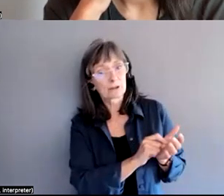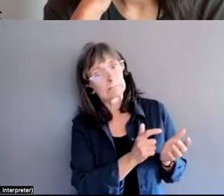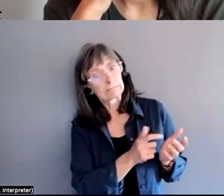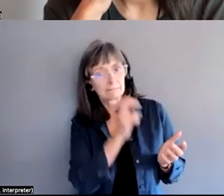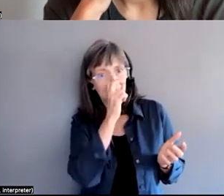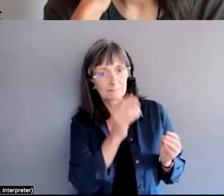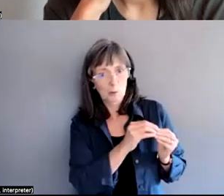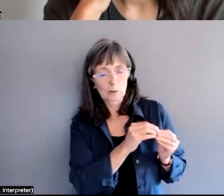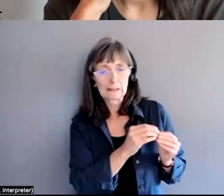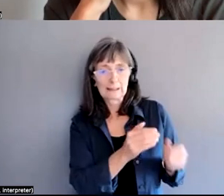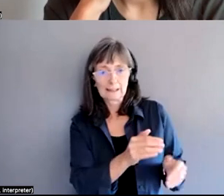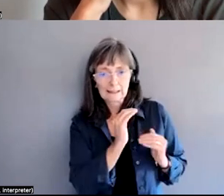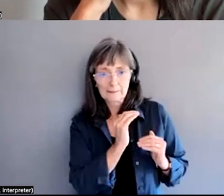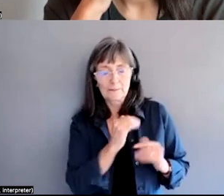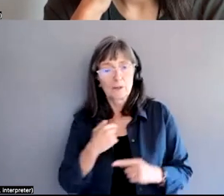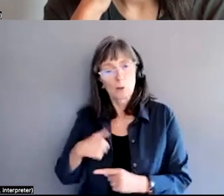take